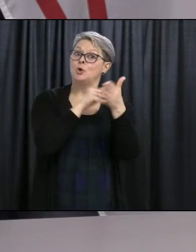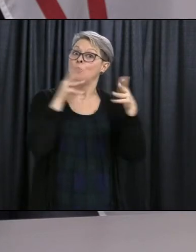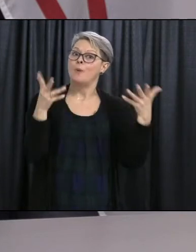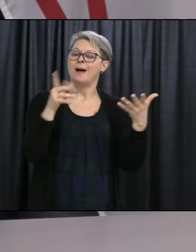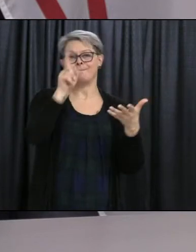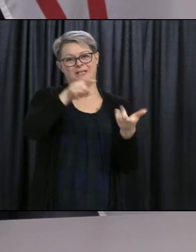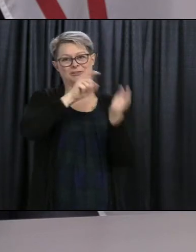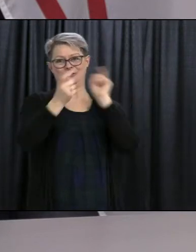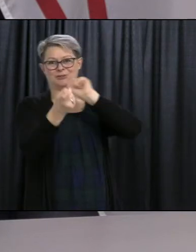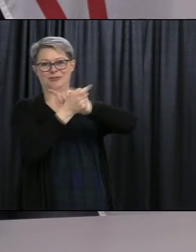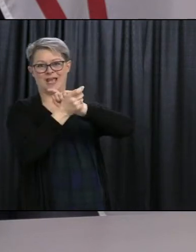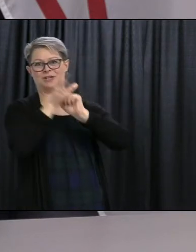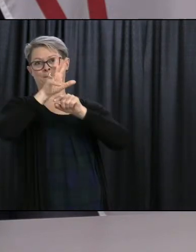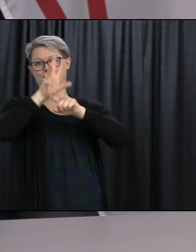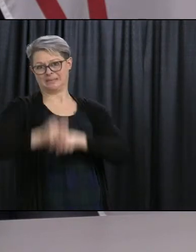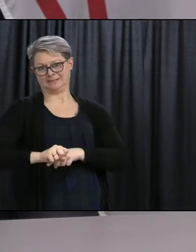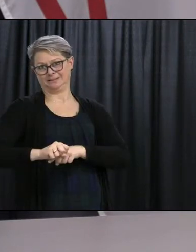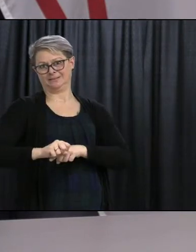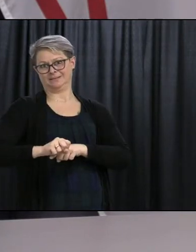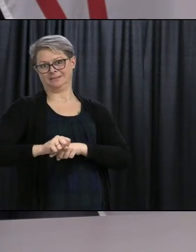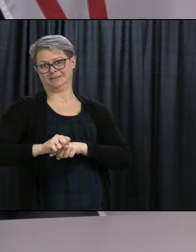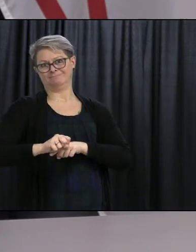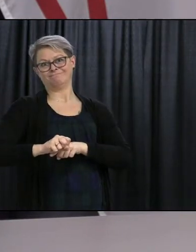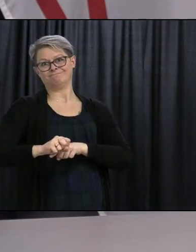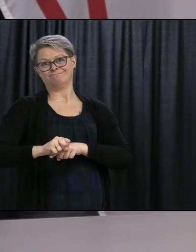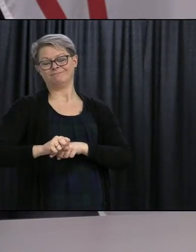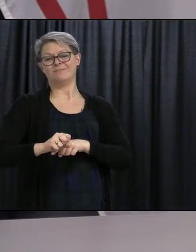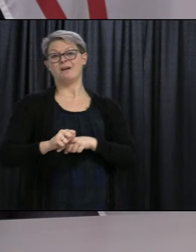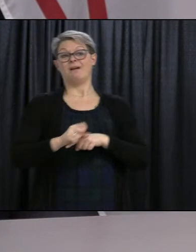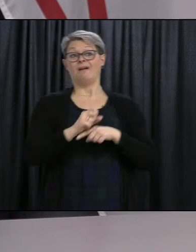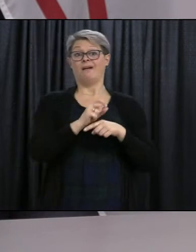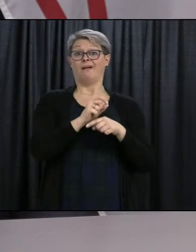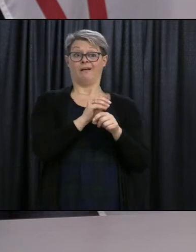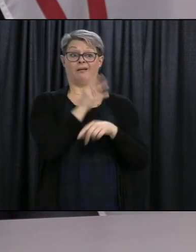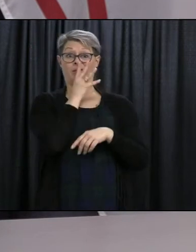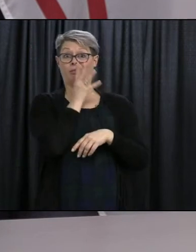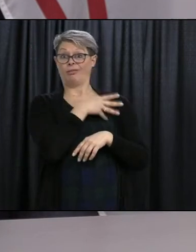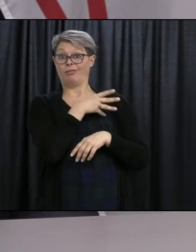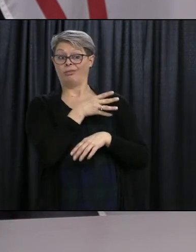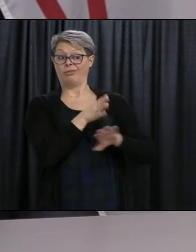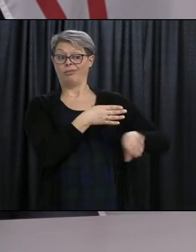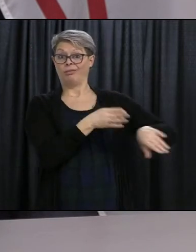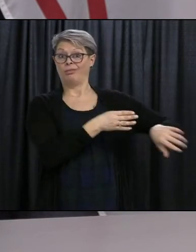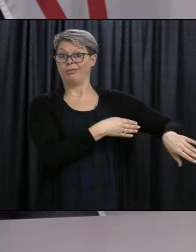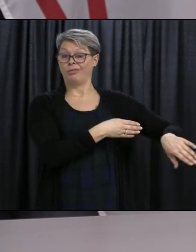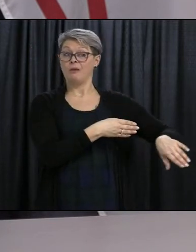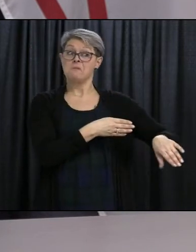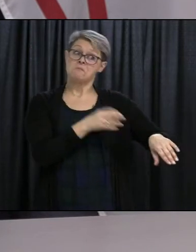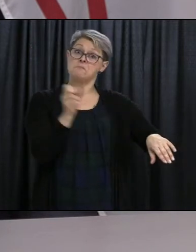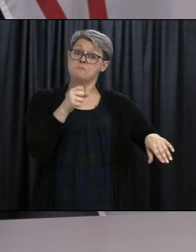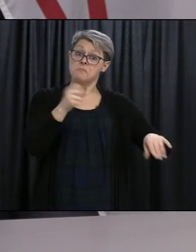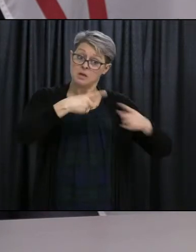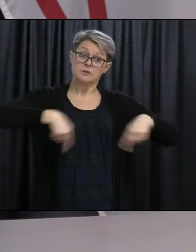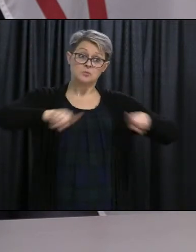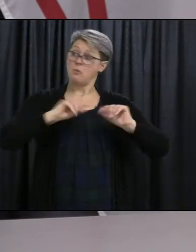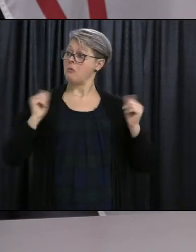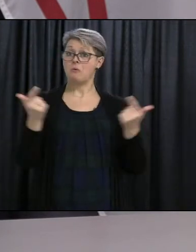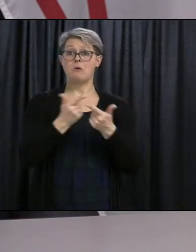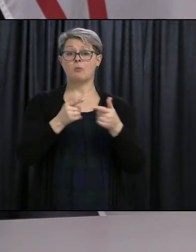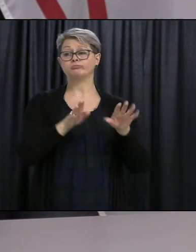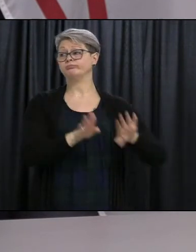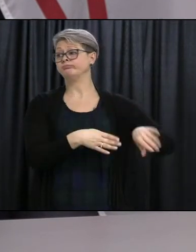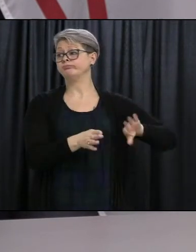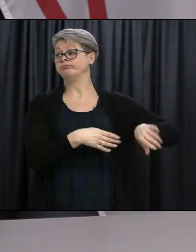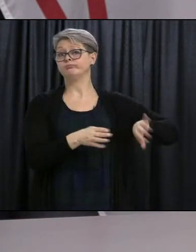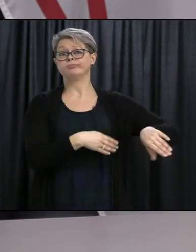here. That's all. Complacency, I think, you know, we have gotten a little bit complacent. I